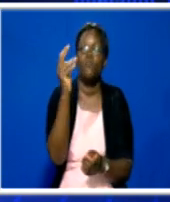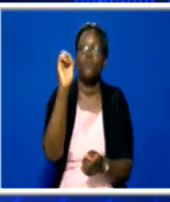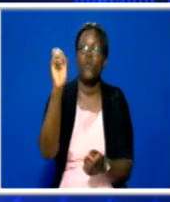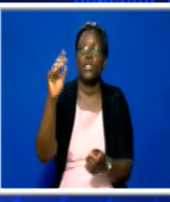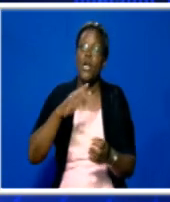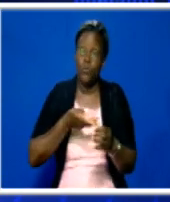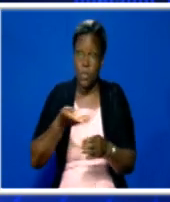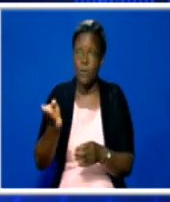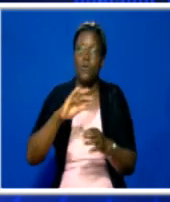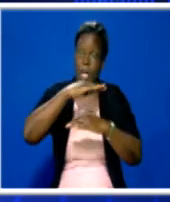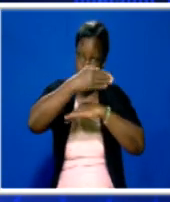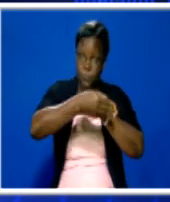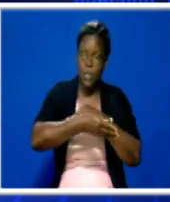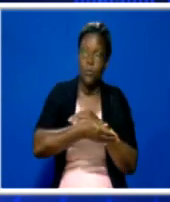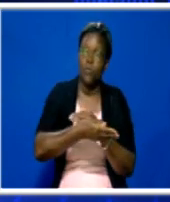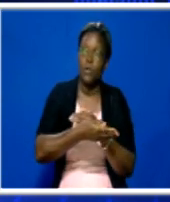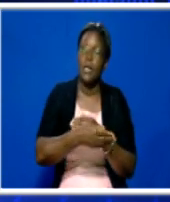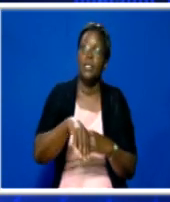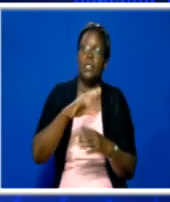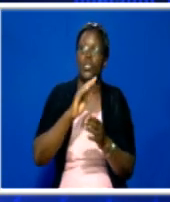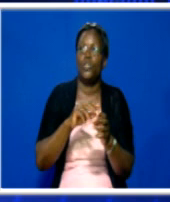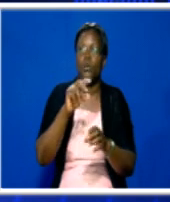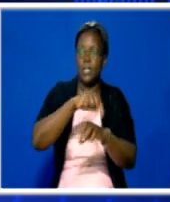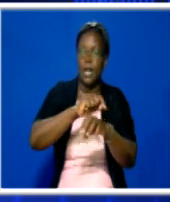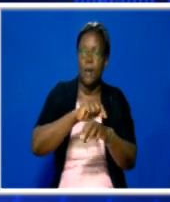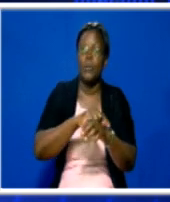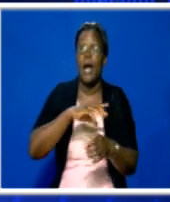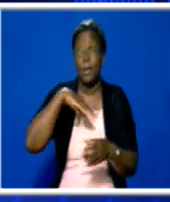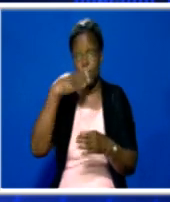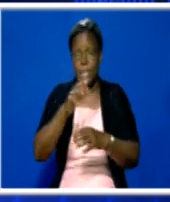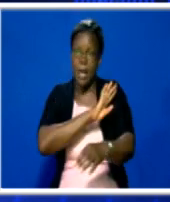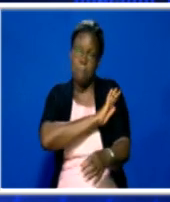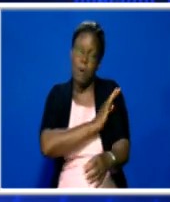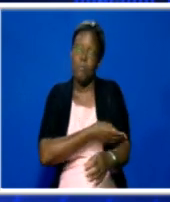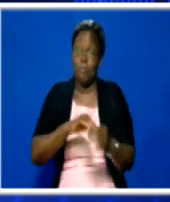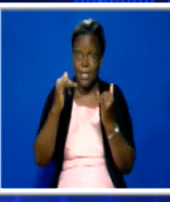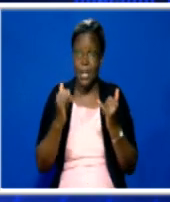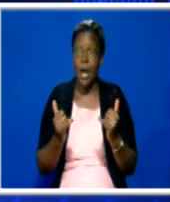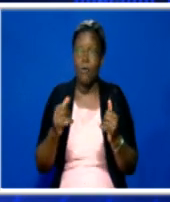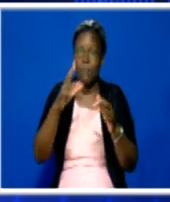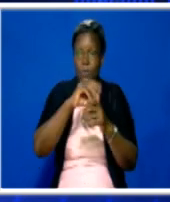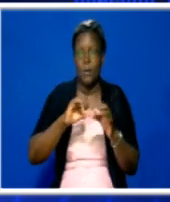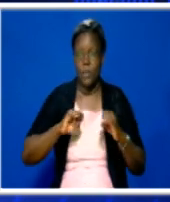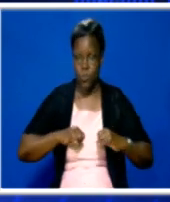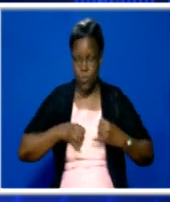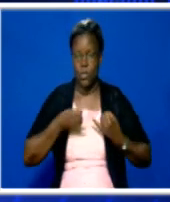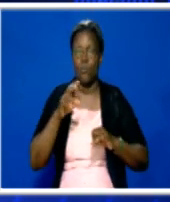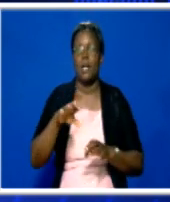afternoon schedule as well as some parental empowerment. But for now, grab your pen and paper, enjoy your learning.